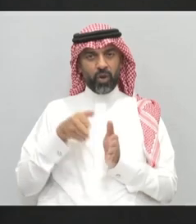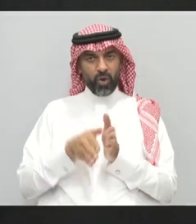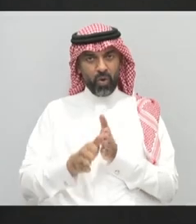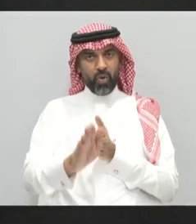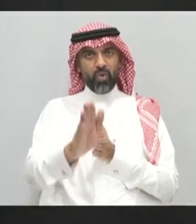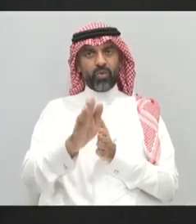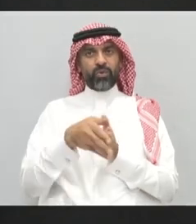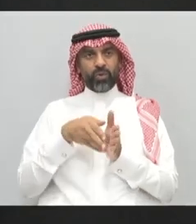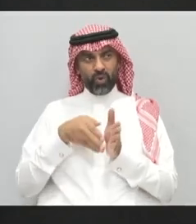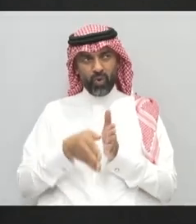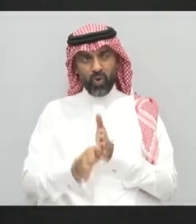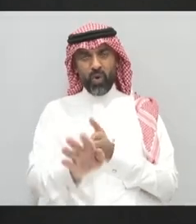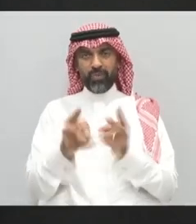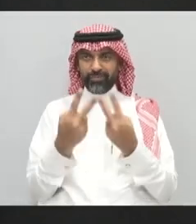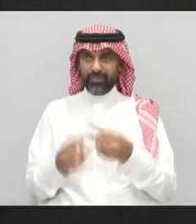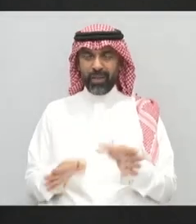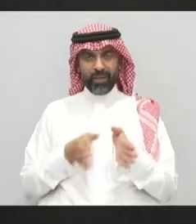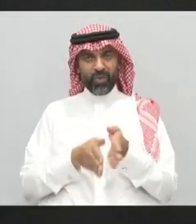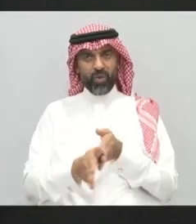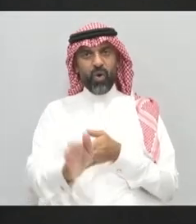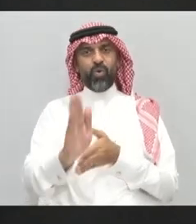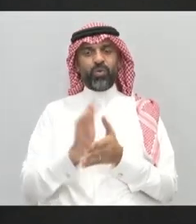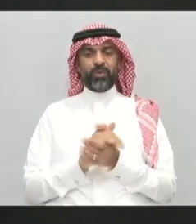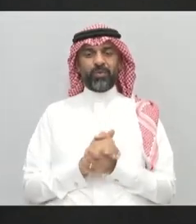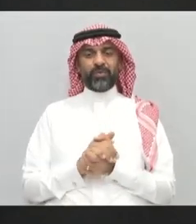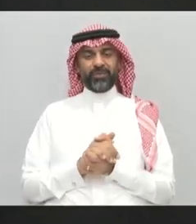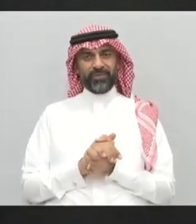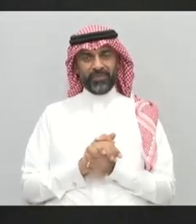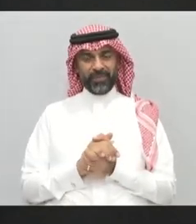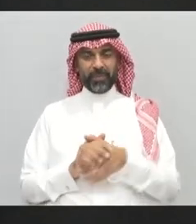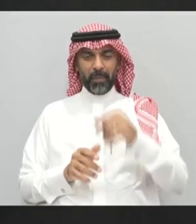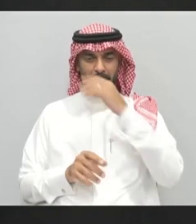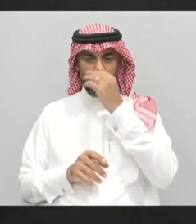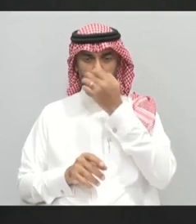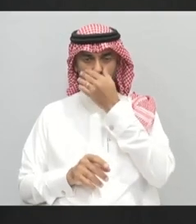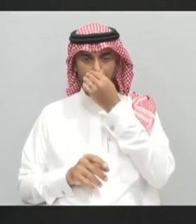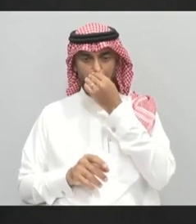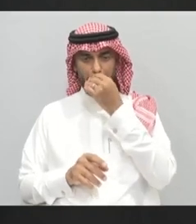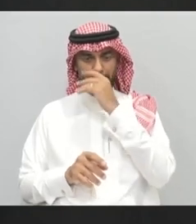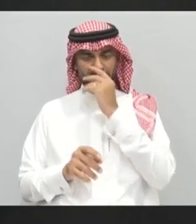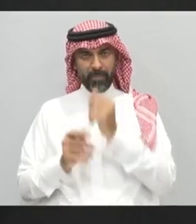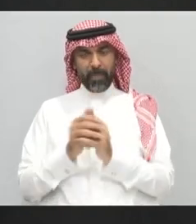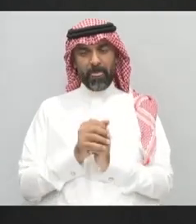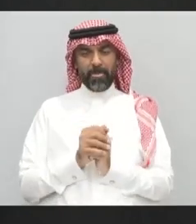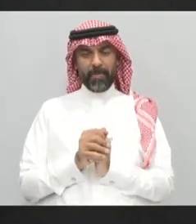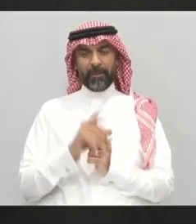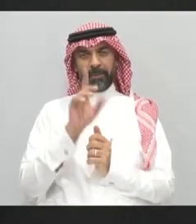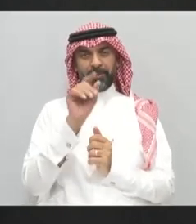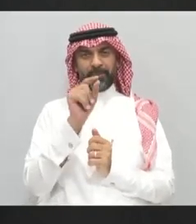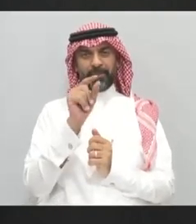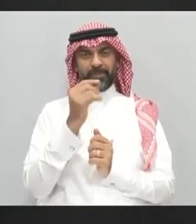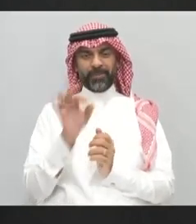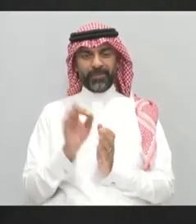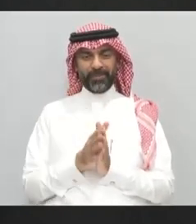Go, excellent, go. That's good, excellent. Go when it is safe. Perfect.